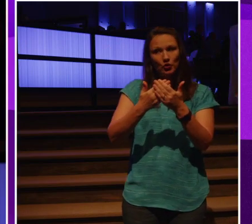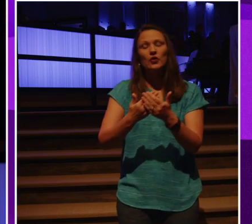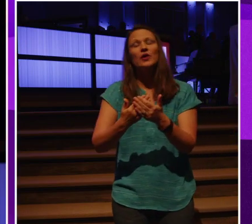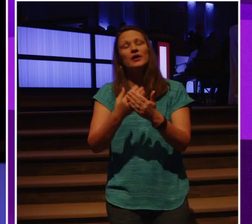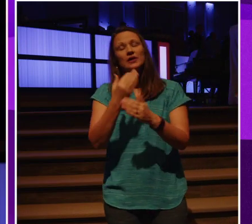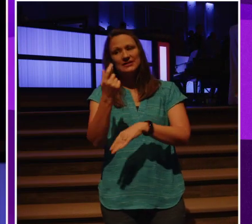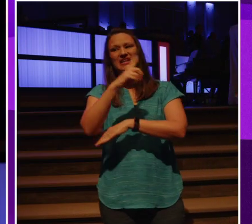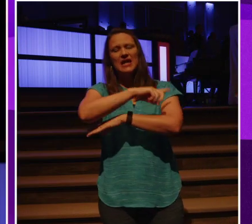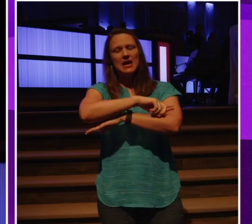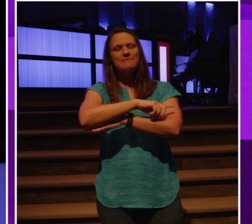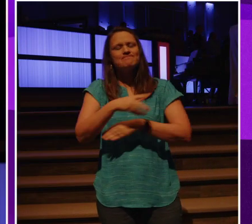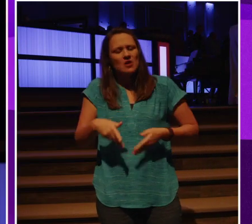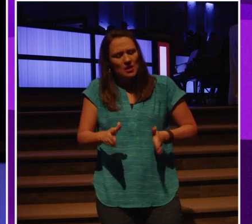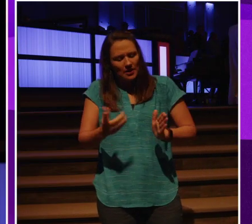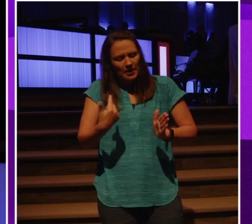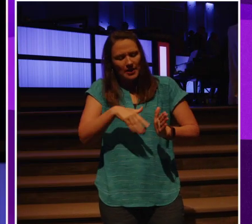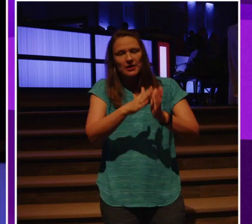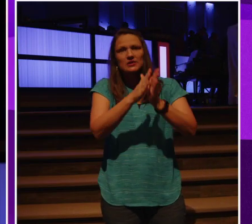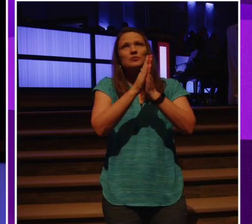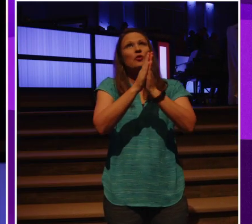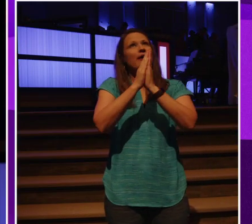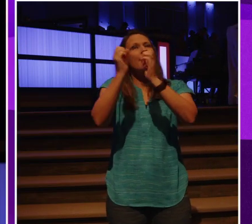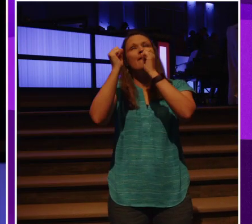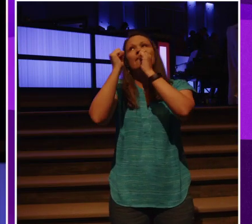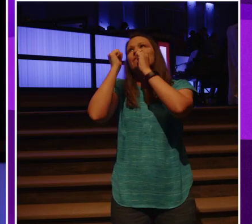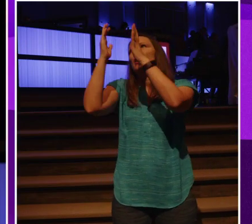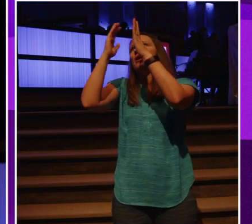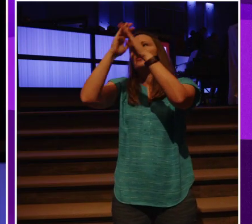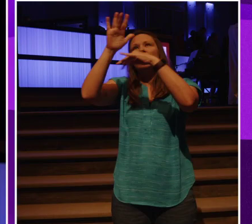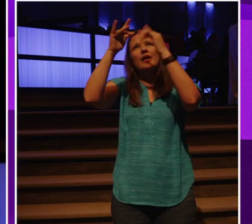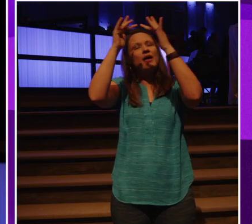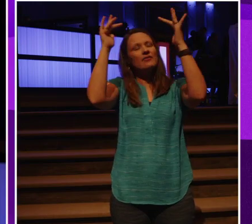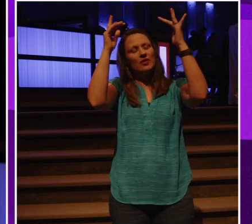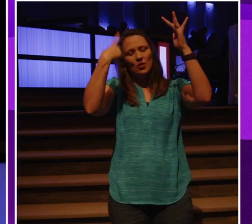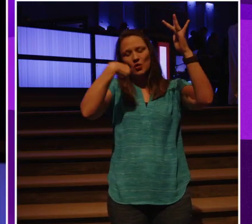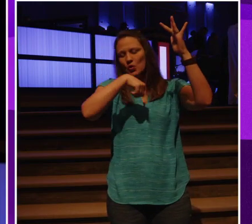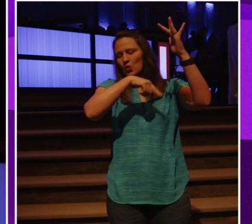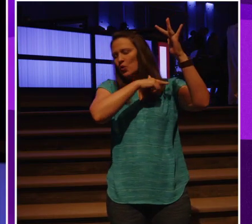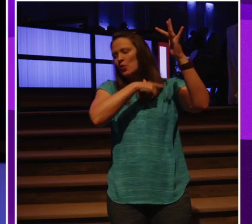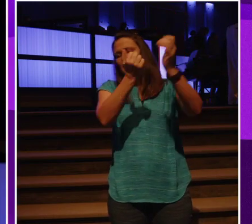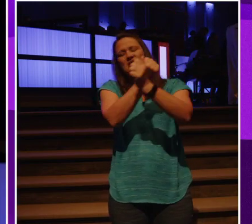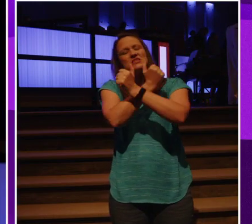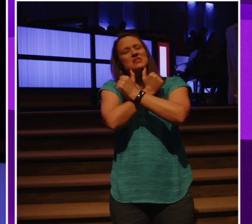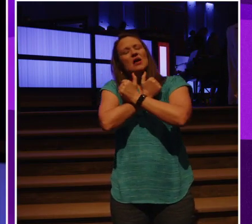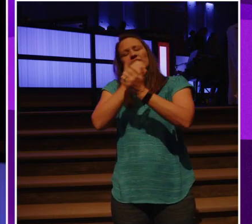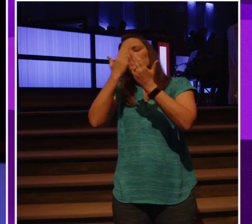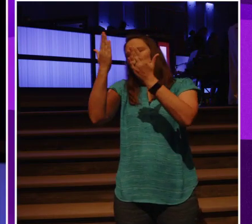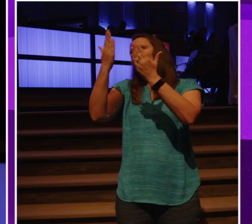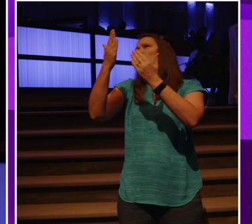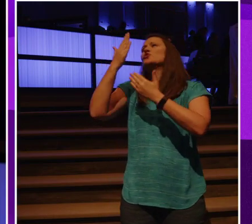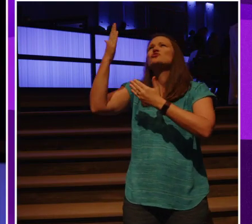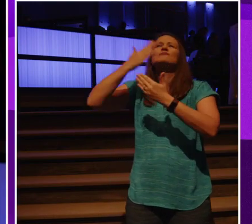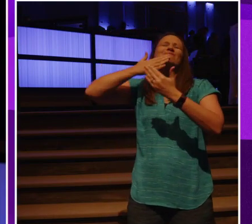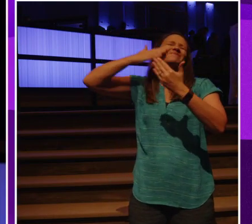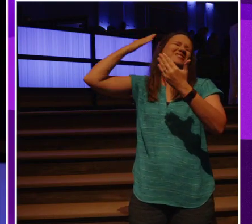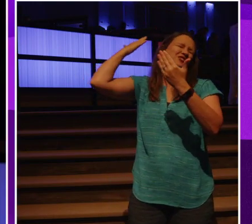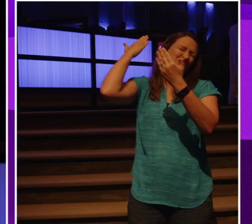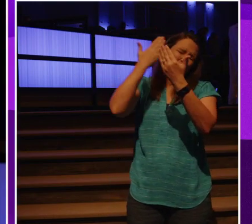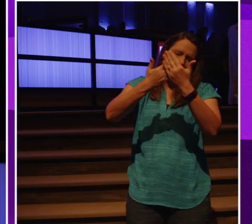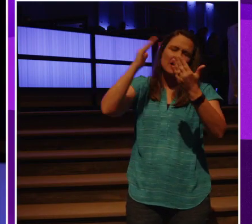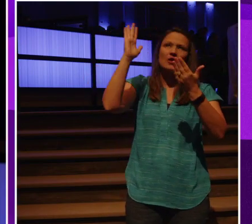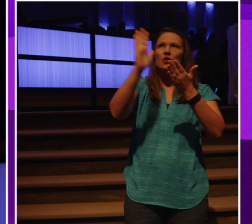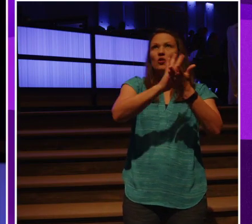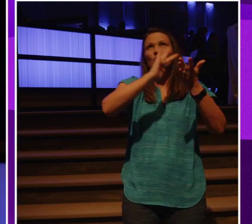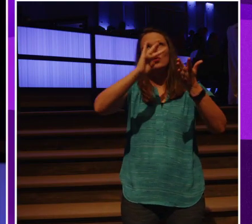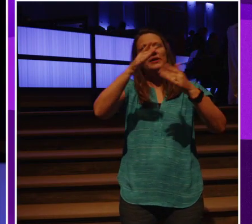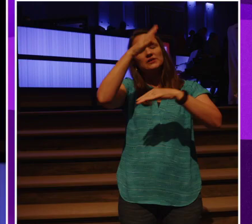midst today. Let us pray. Father in heaven, we love you. We thank you for all you do for us. You are a great and a glorious God. And Father, we